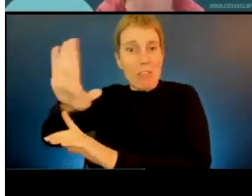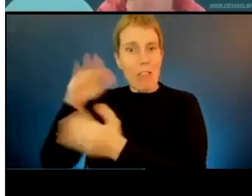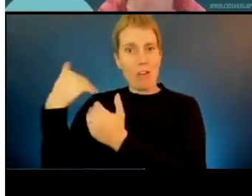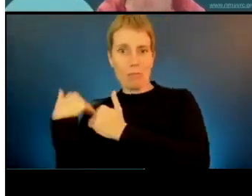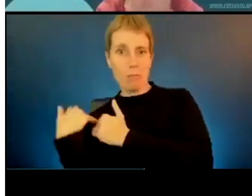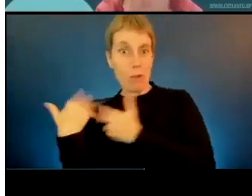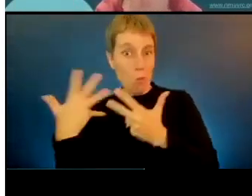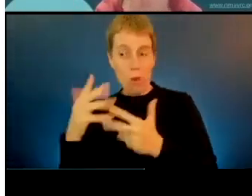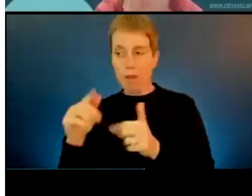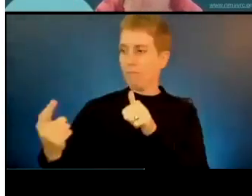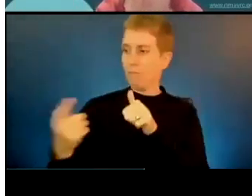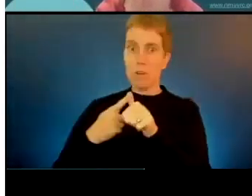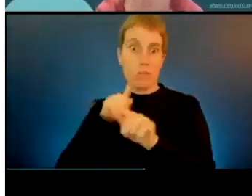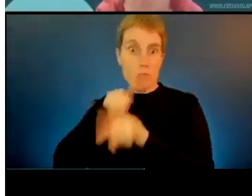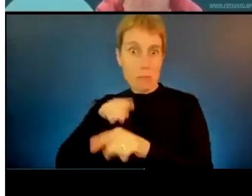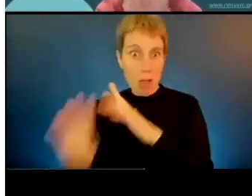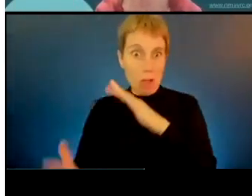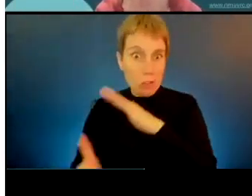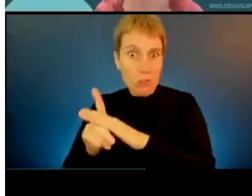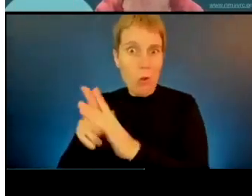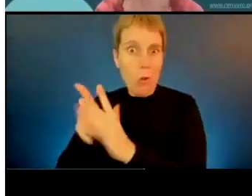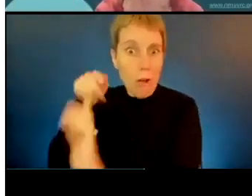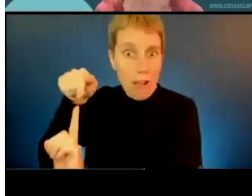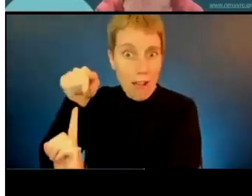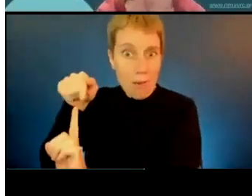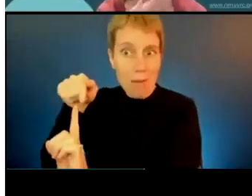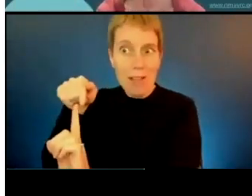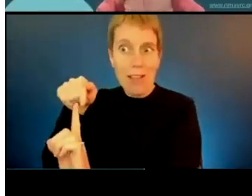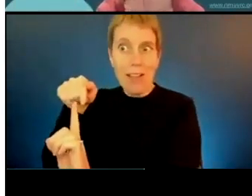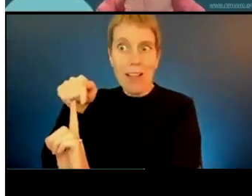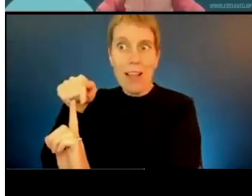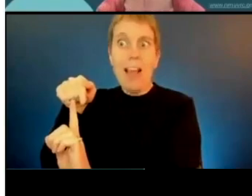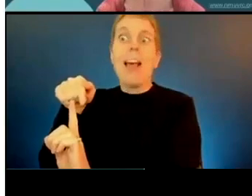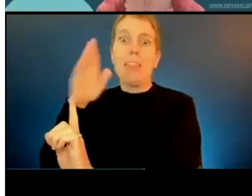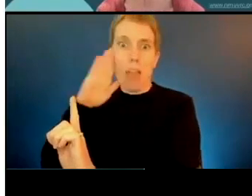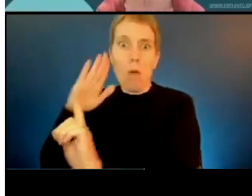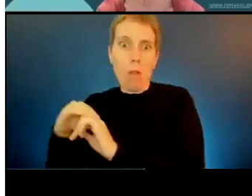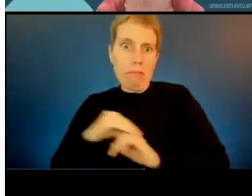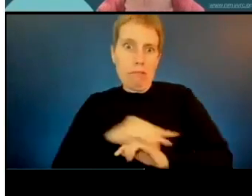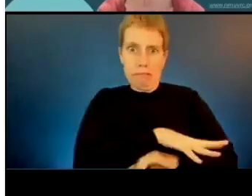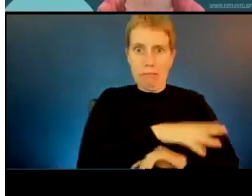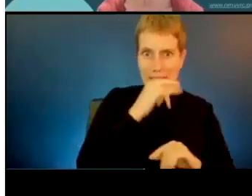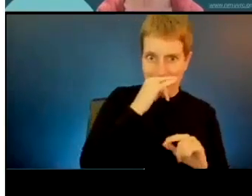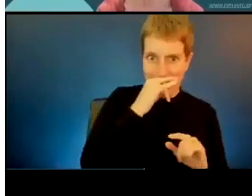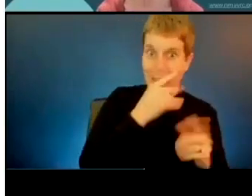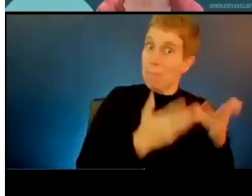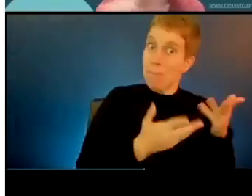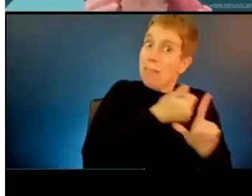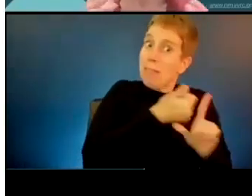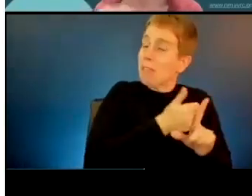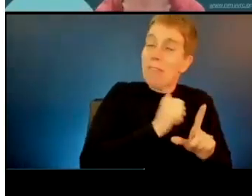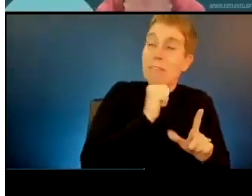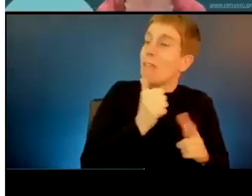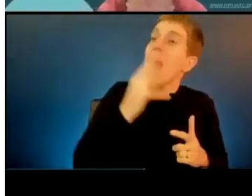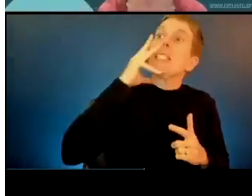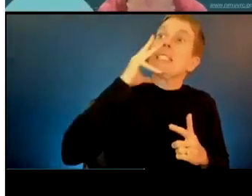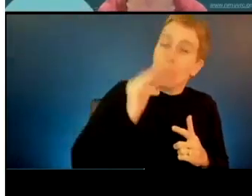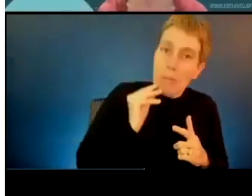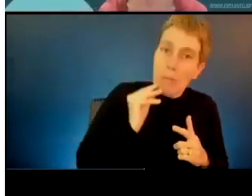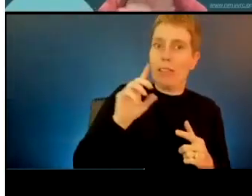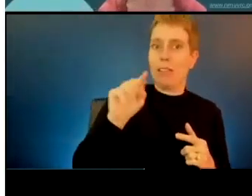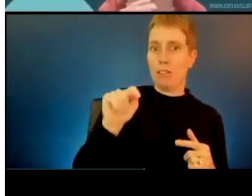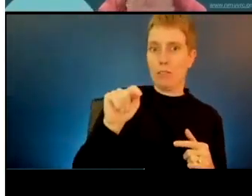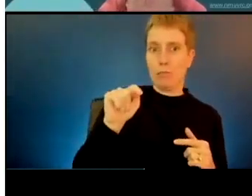if they themselves did not experience that traumatic event. And then, lastly, I would just say again, the whole importance about paying attention